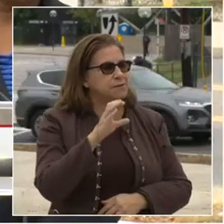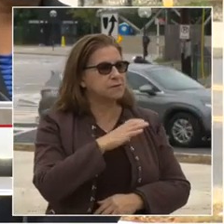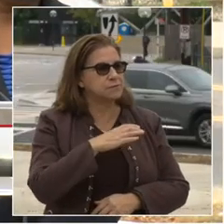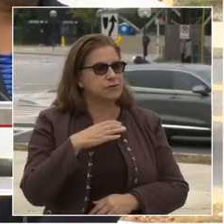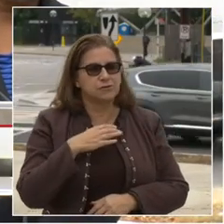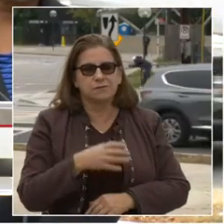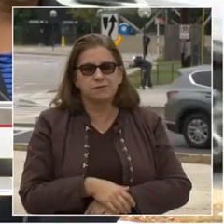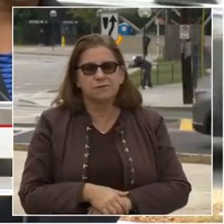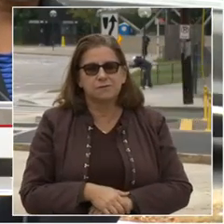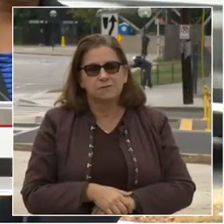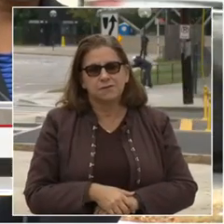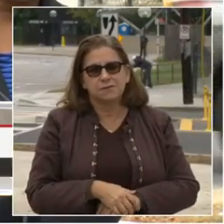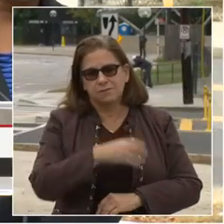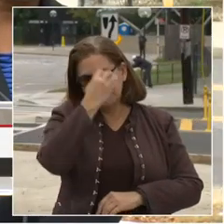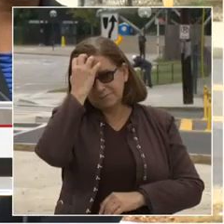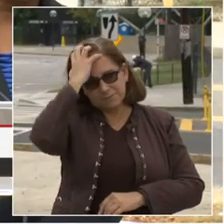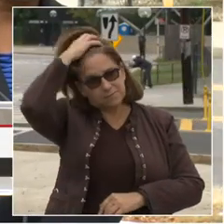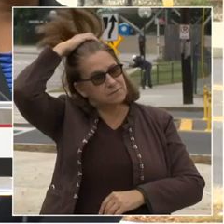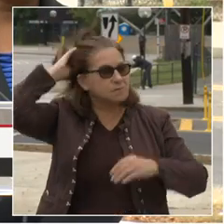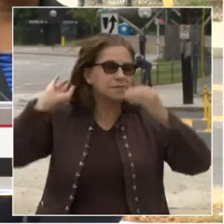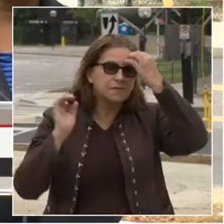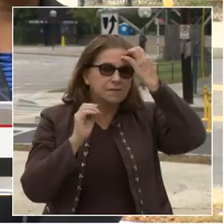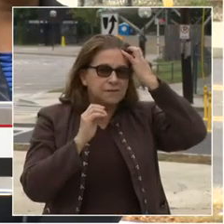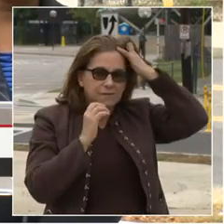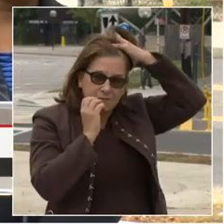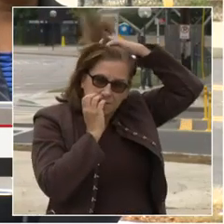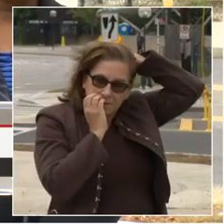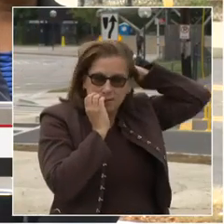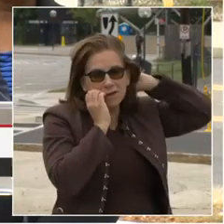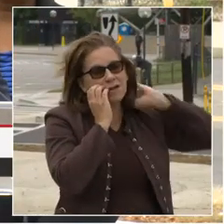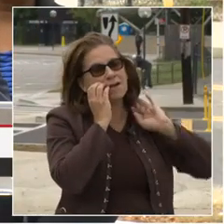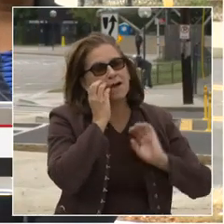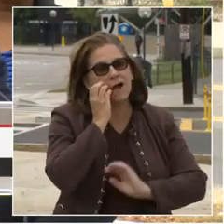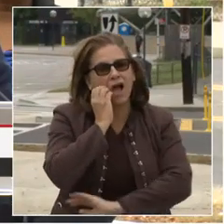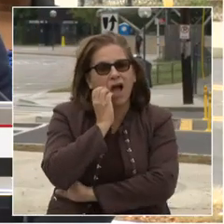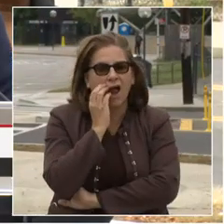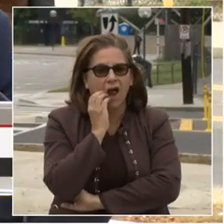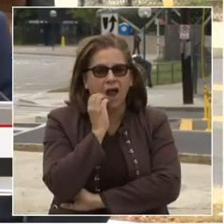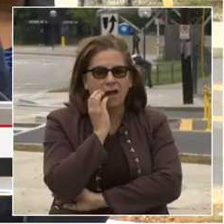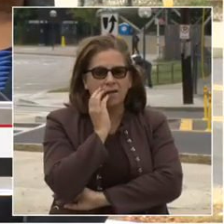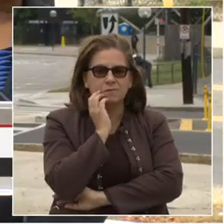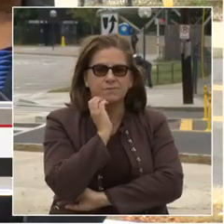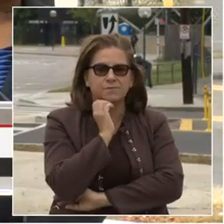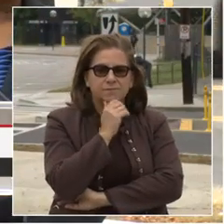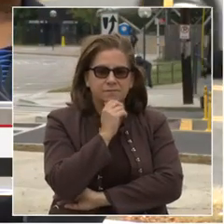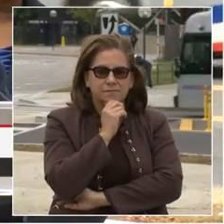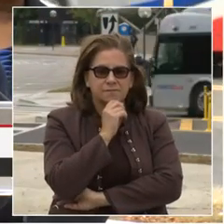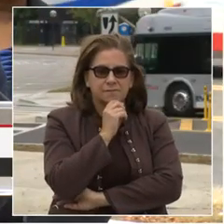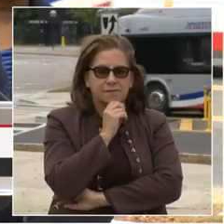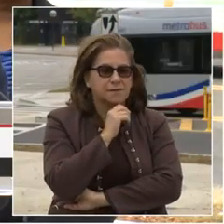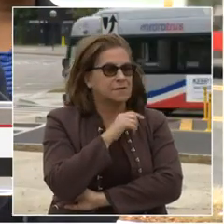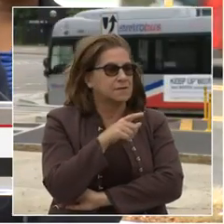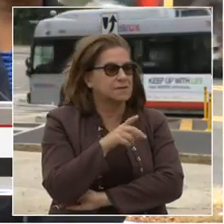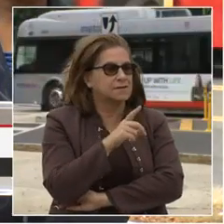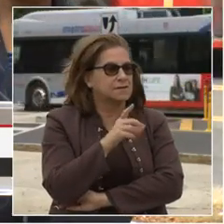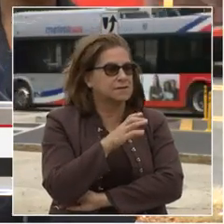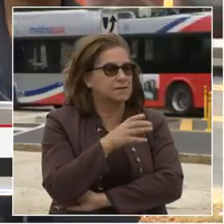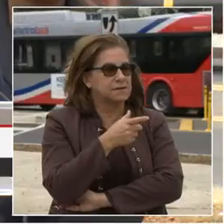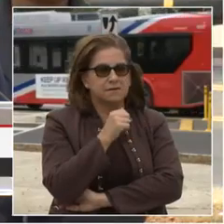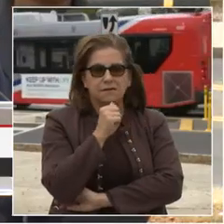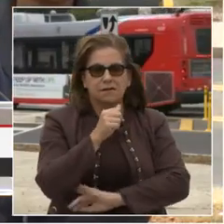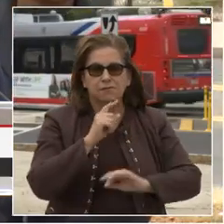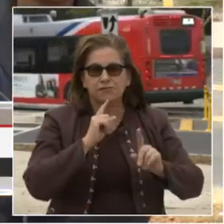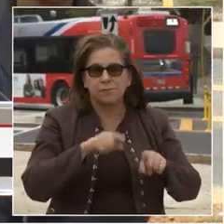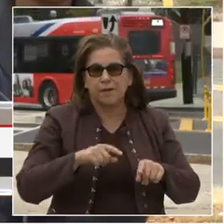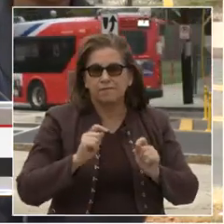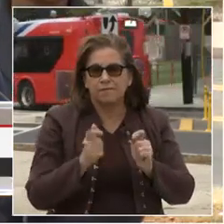that, DDOT will come back and say, not respond properly to what they say is a really popular neighborhood request, maybe not putting up a